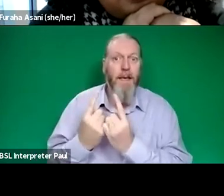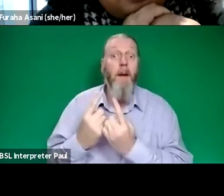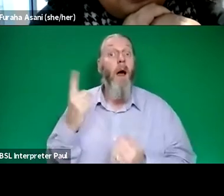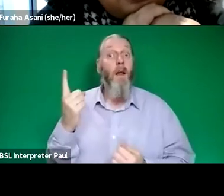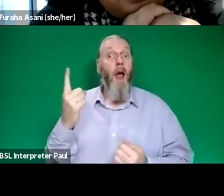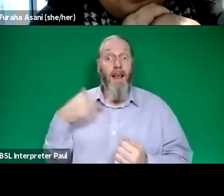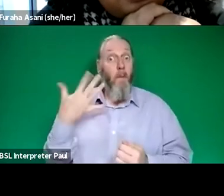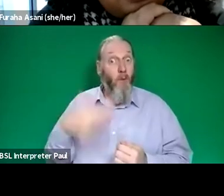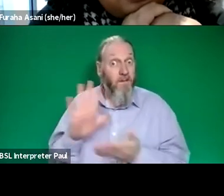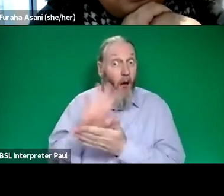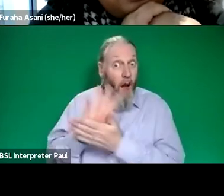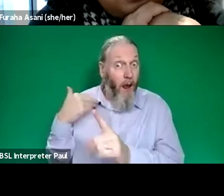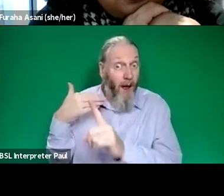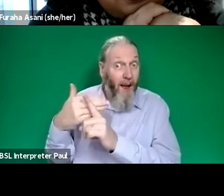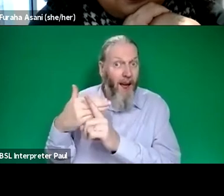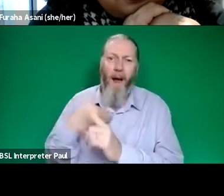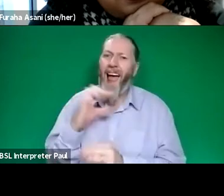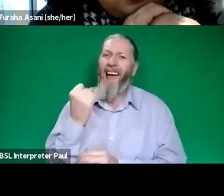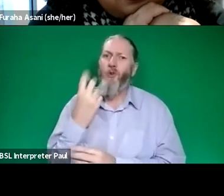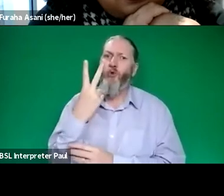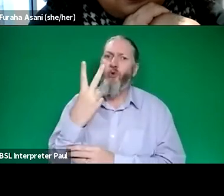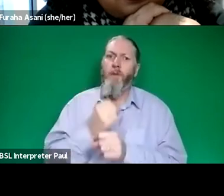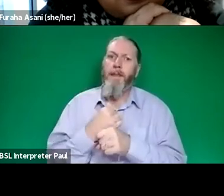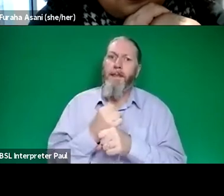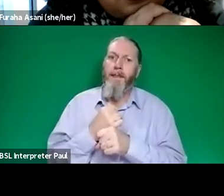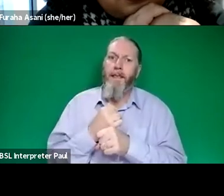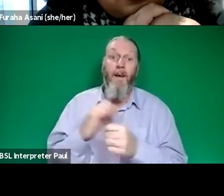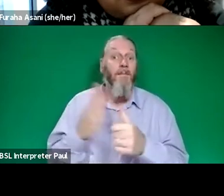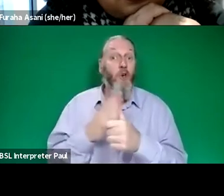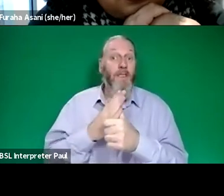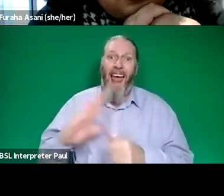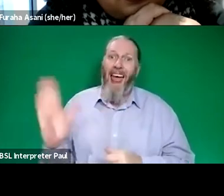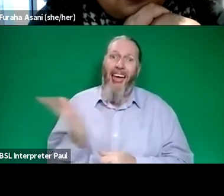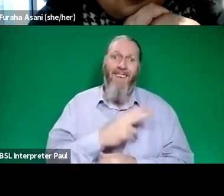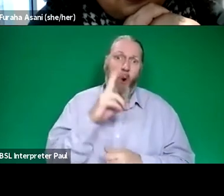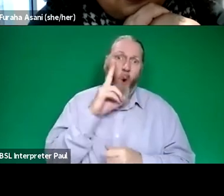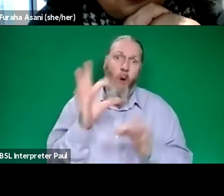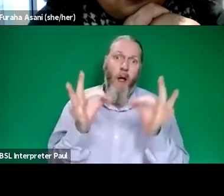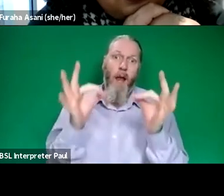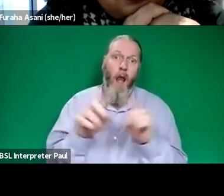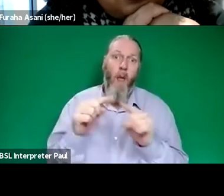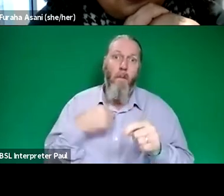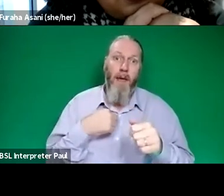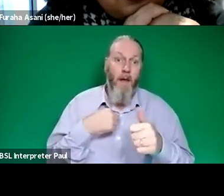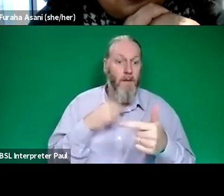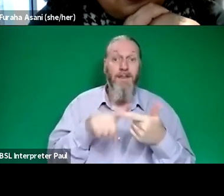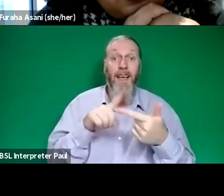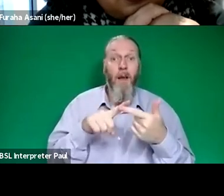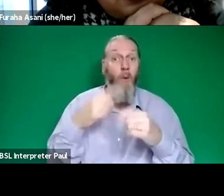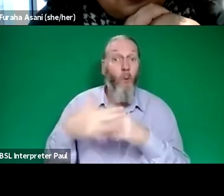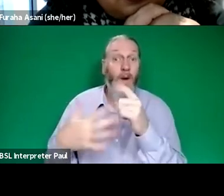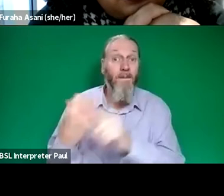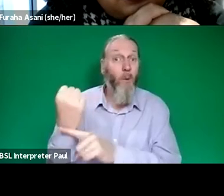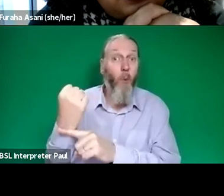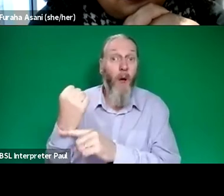two things. One is that everyone looked like me, and the other was that we never won anything. So I now work